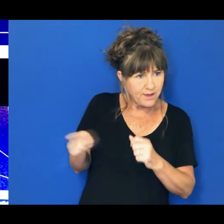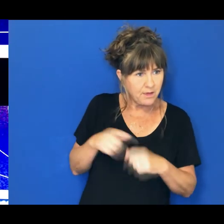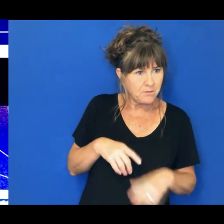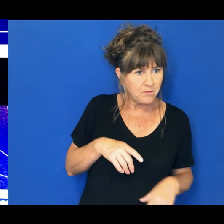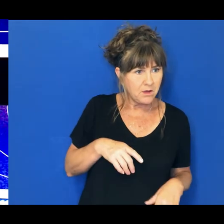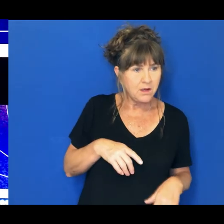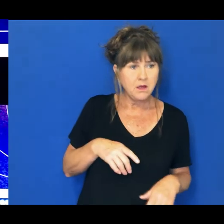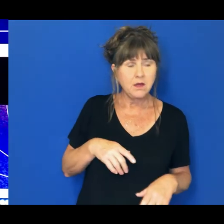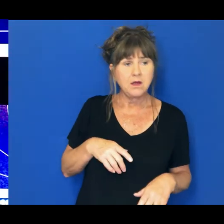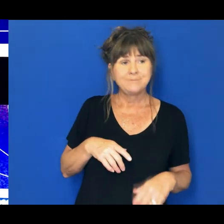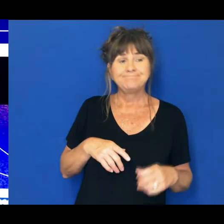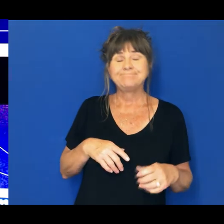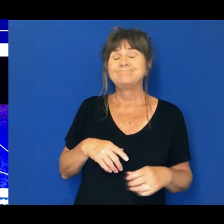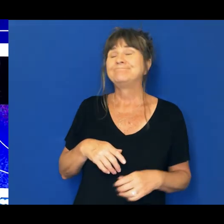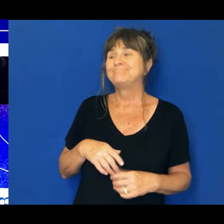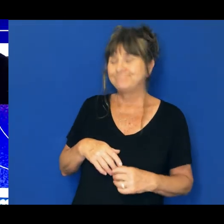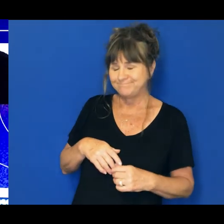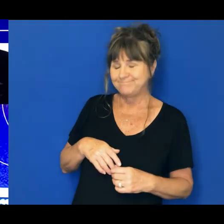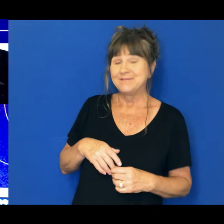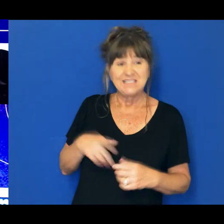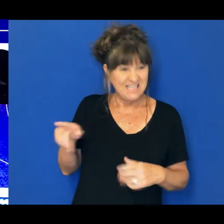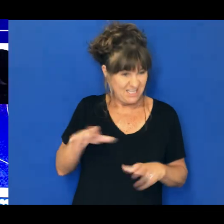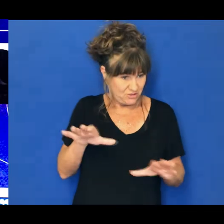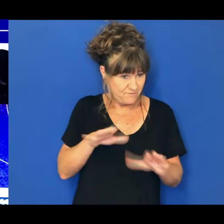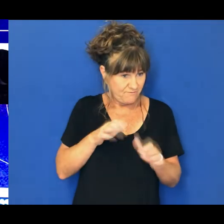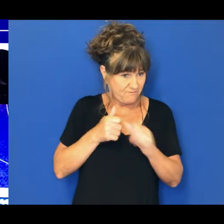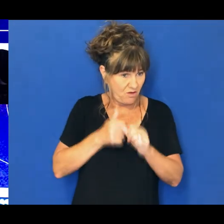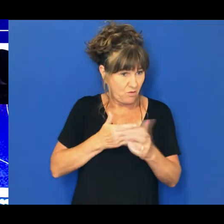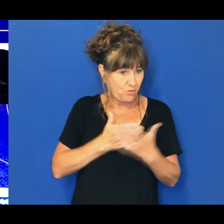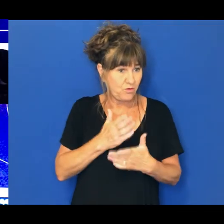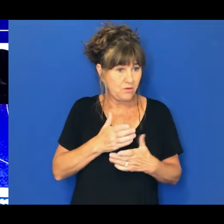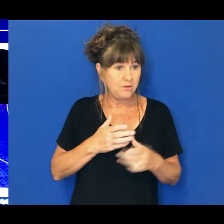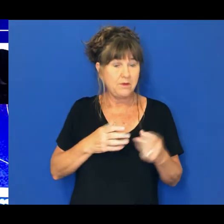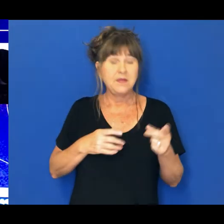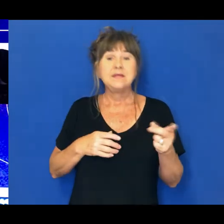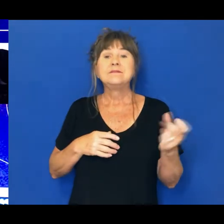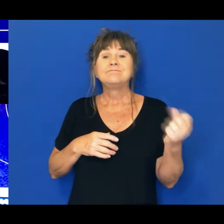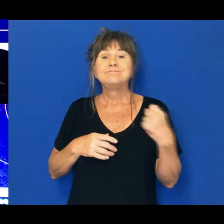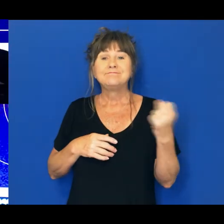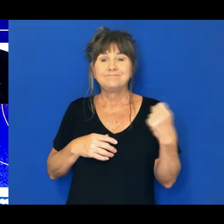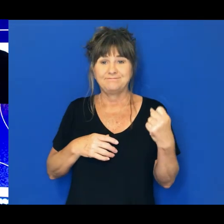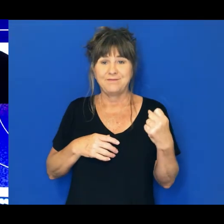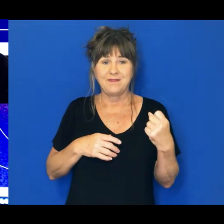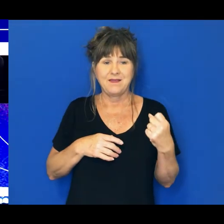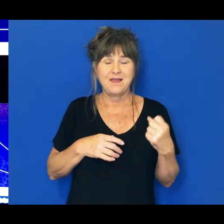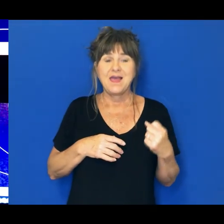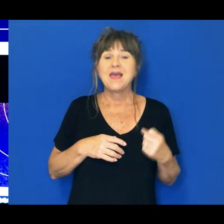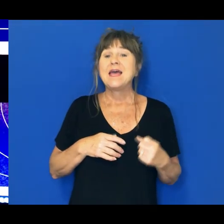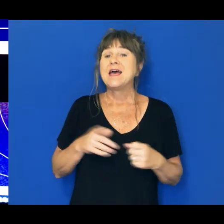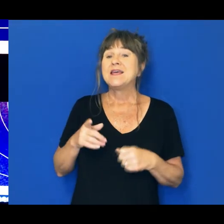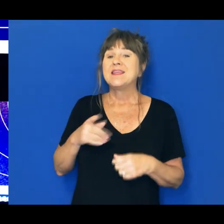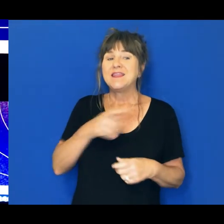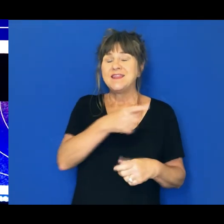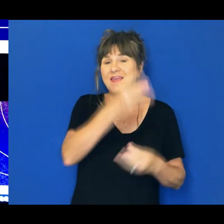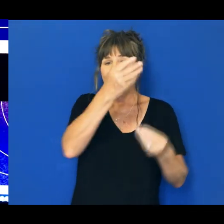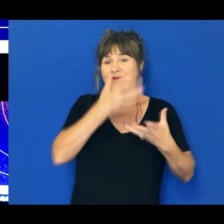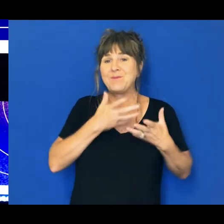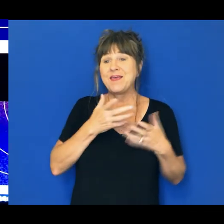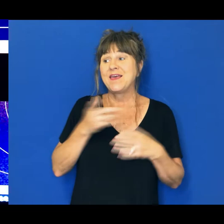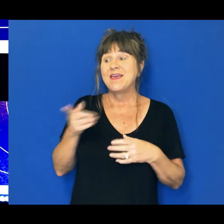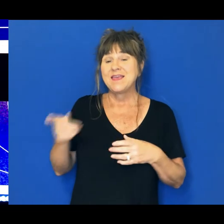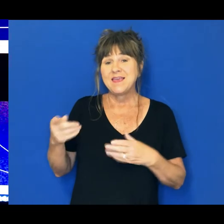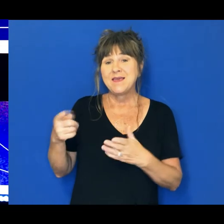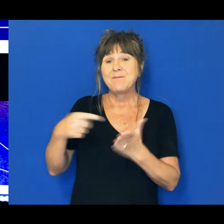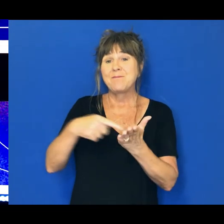said they were going to do?" And he said, "Absolutely, absolutely." But not only did he want to pay for the down payment, he said,